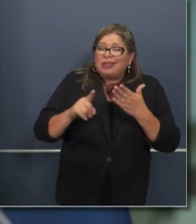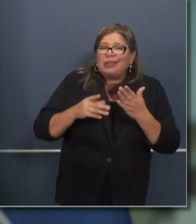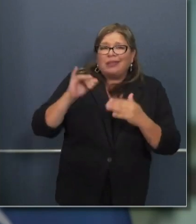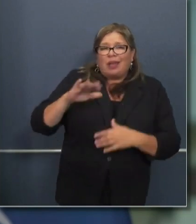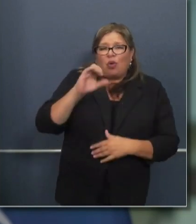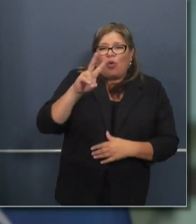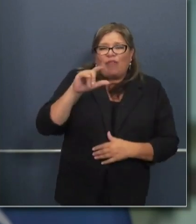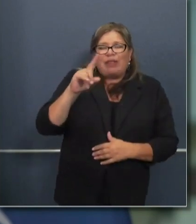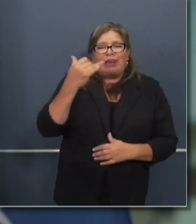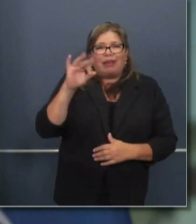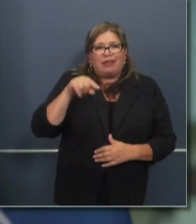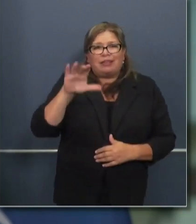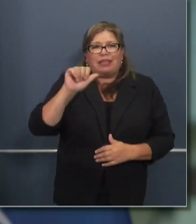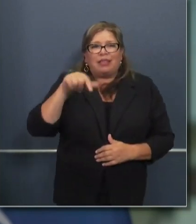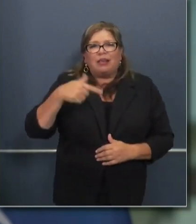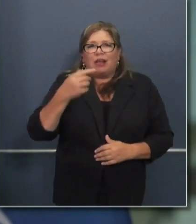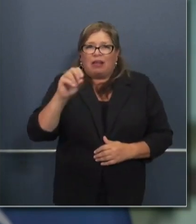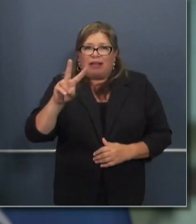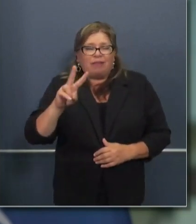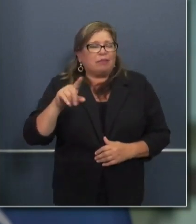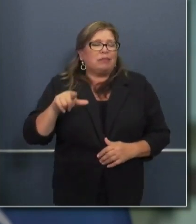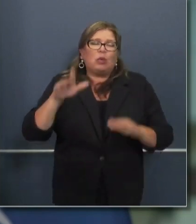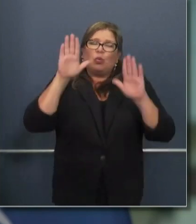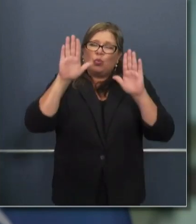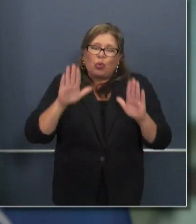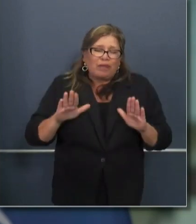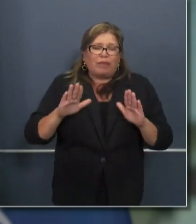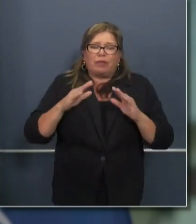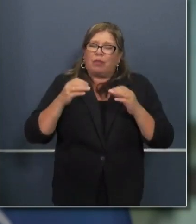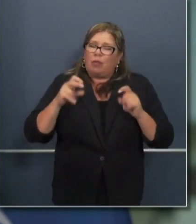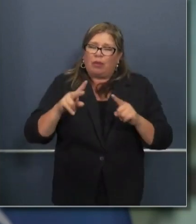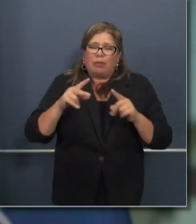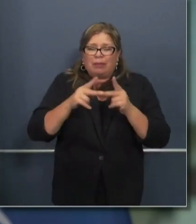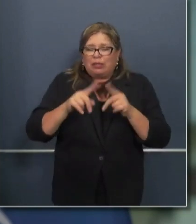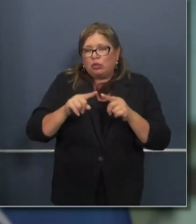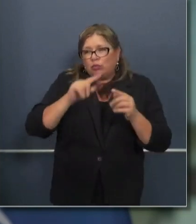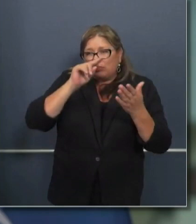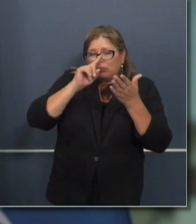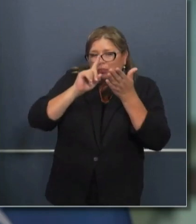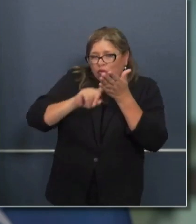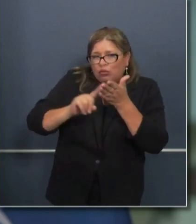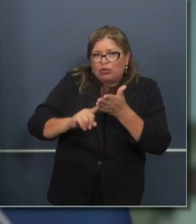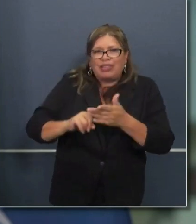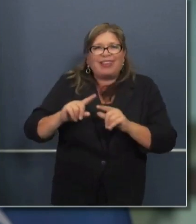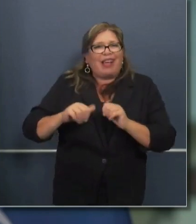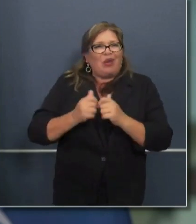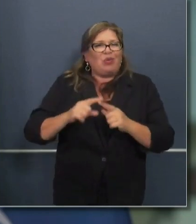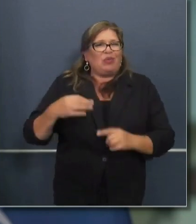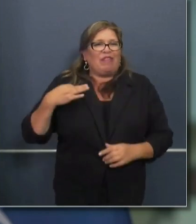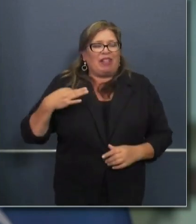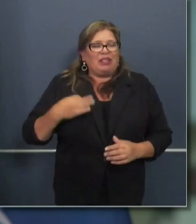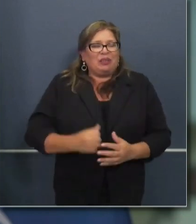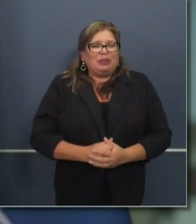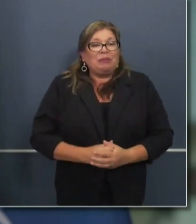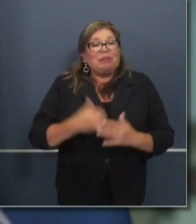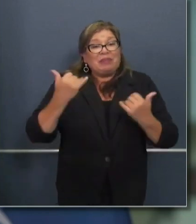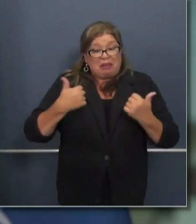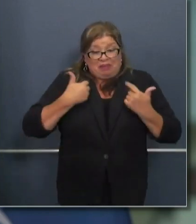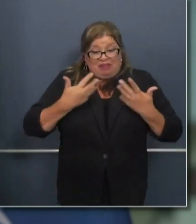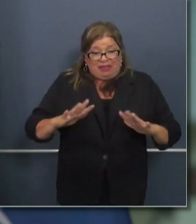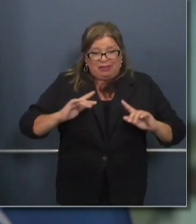COVID-19.ca.gov, wonderful resource for that as well. With that, happy to answer any questions. Jackie Botts, Cal